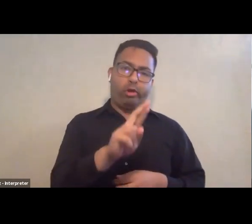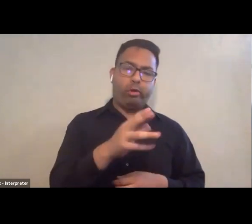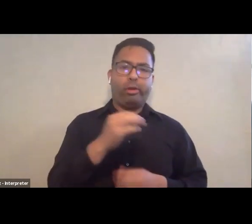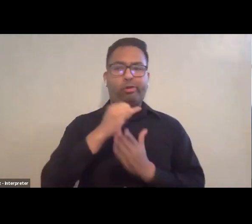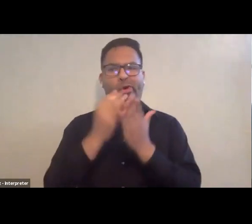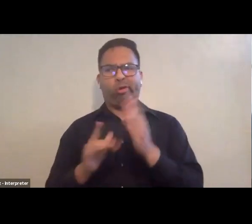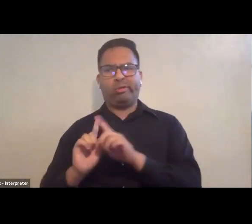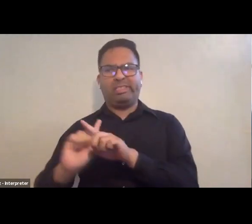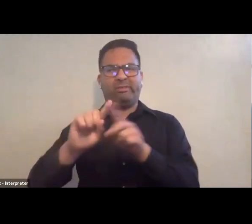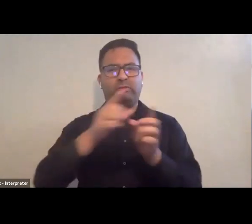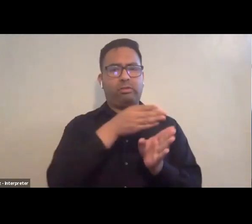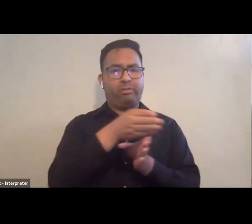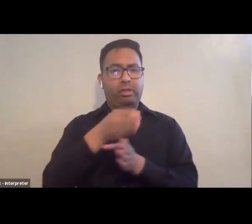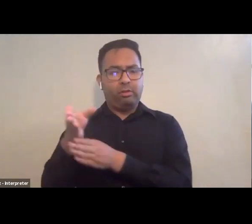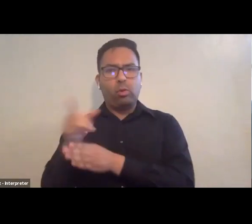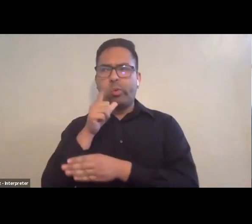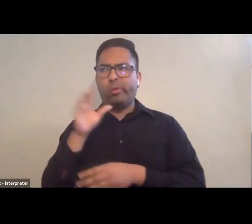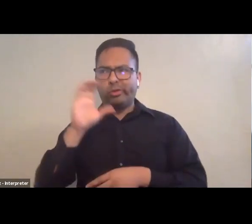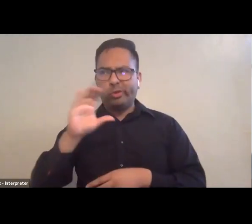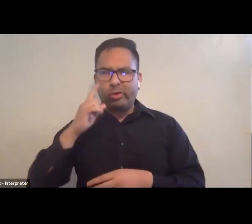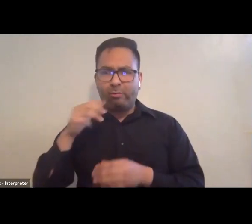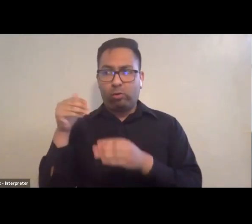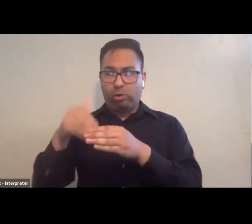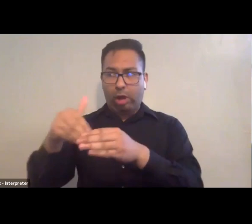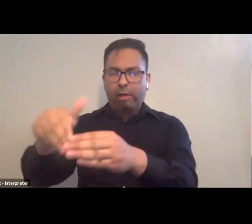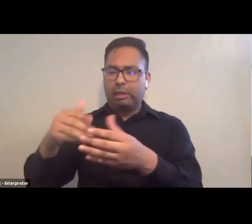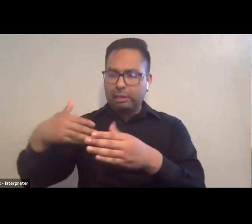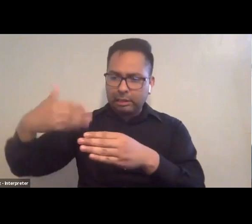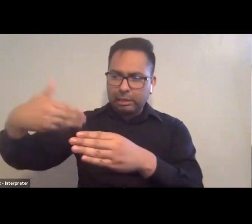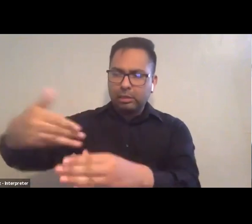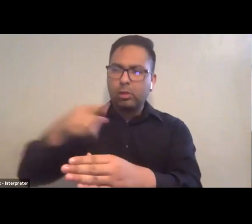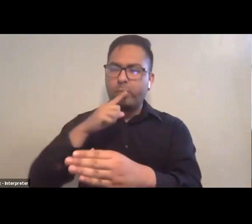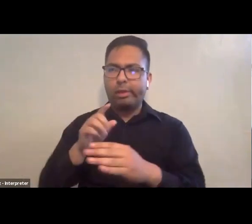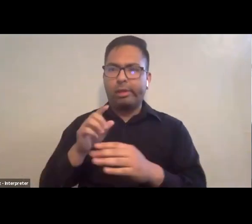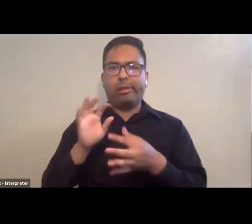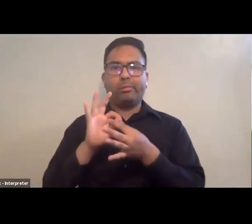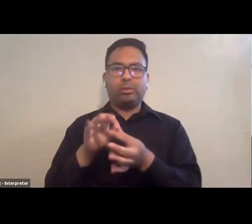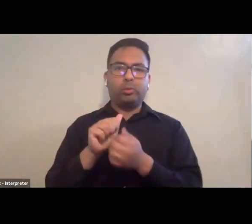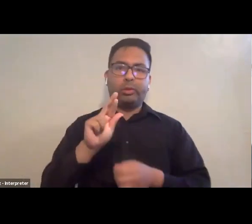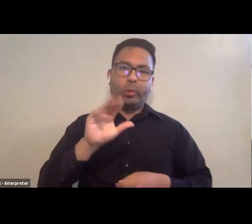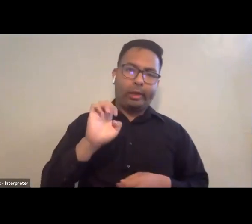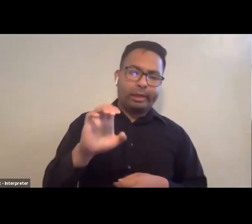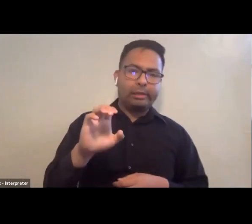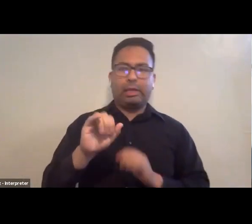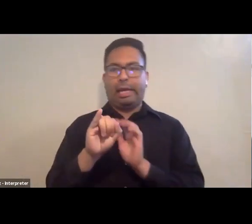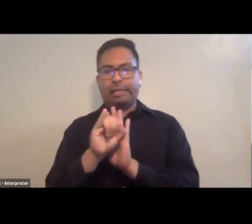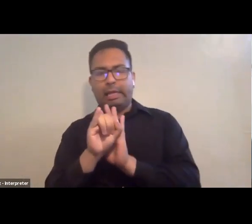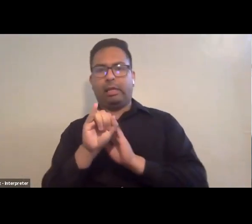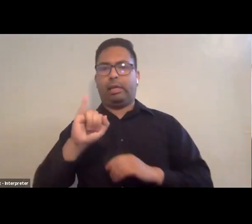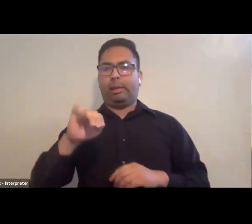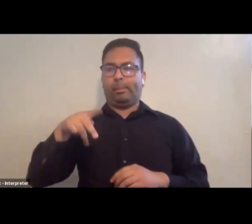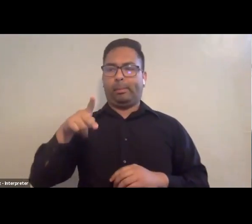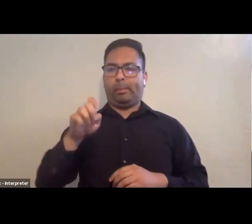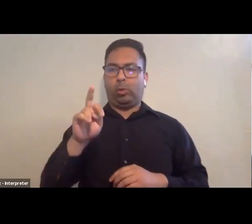fields who search for archives dealing with race, identity, imperialism, and state-sanctioned